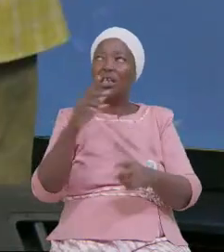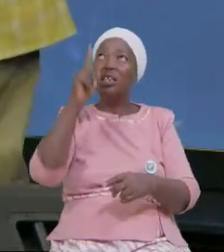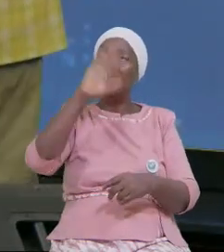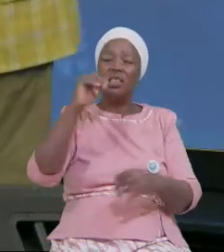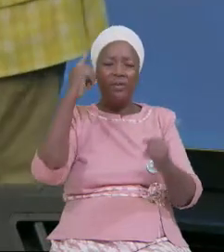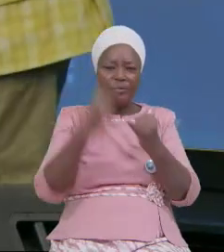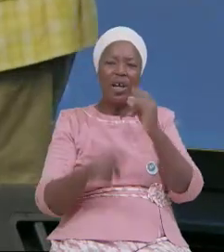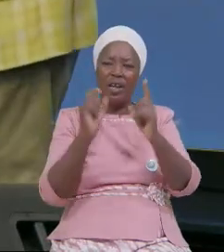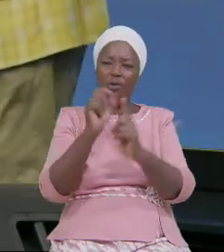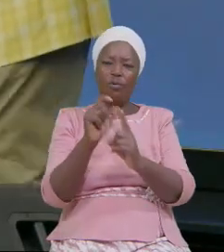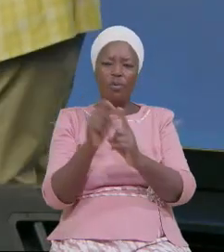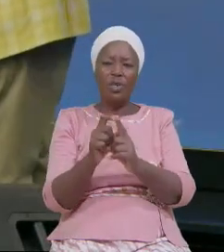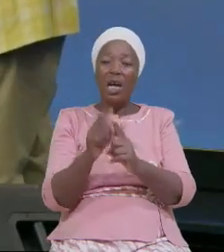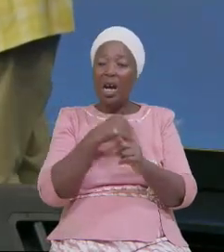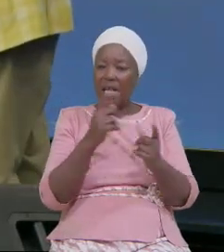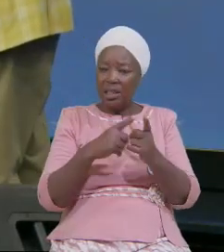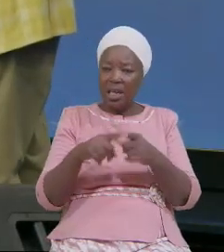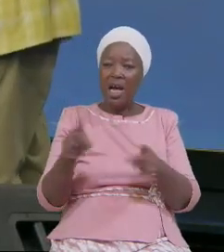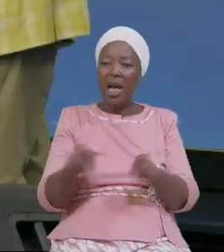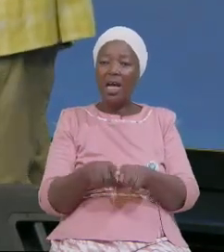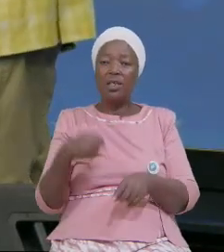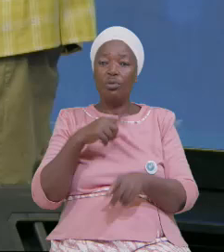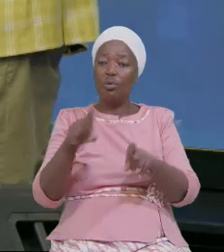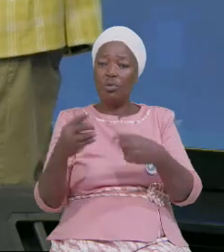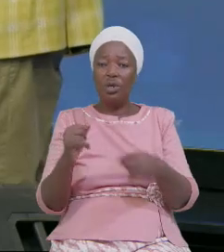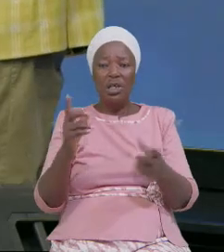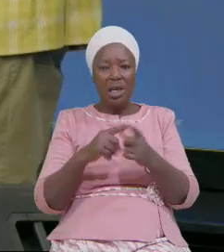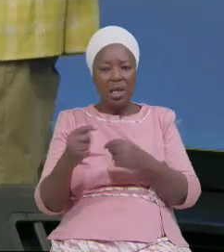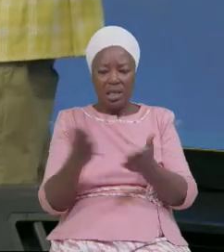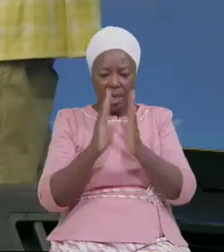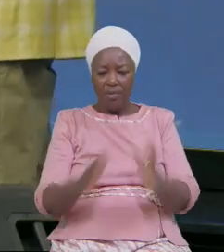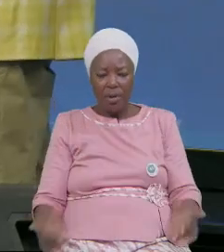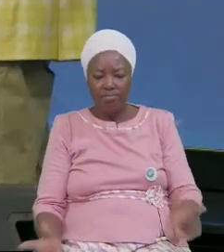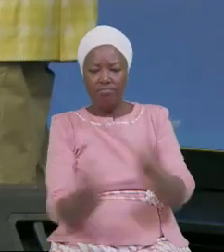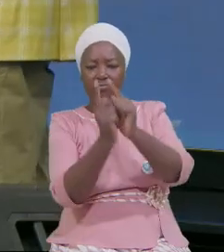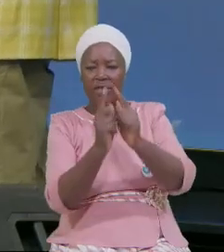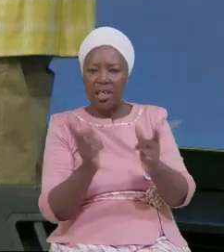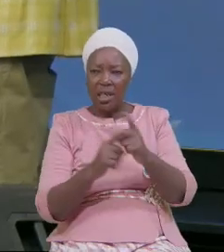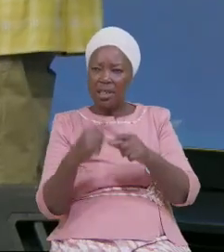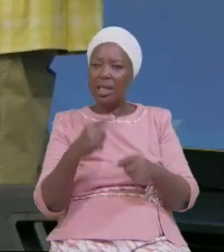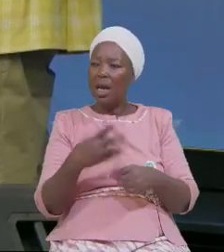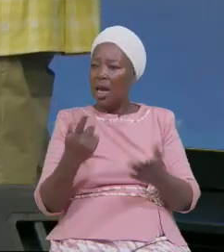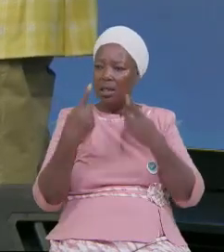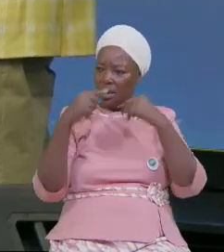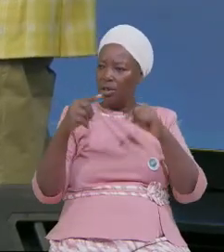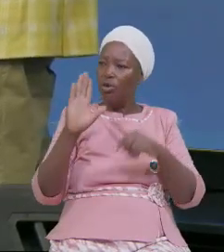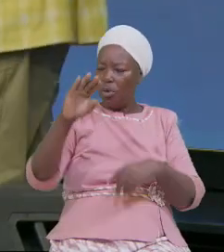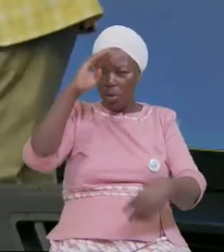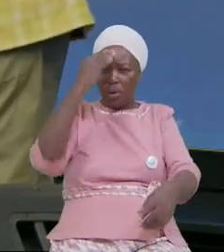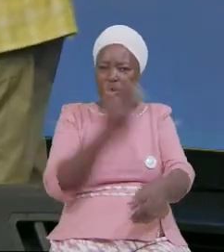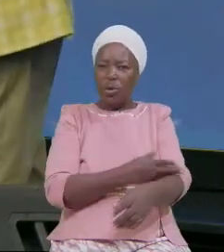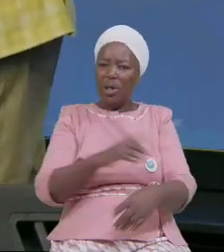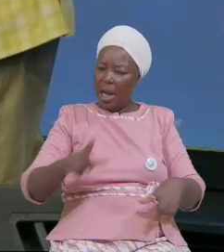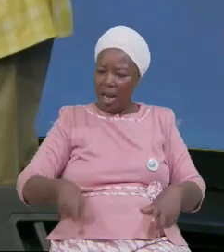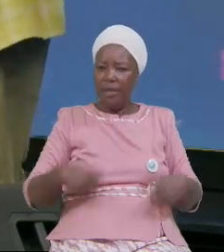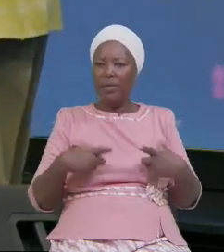word. And then as was going, the servants met him, and they said, they declared, your son liveth. And